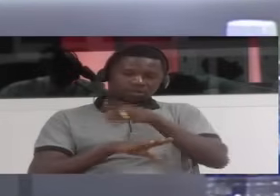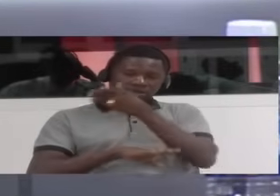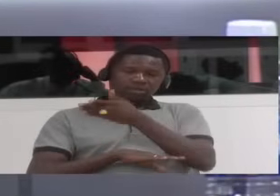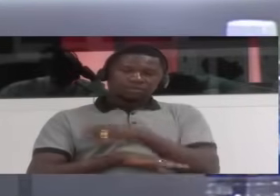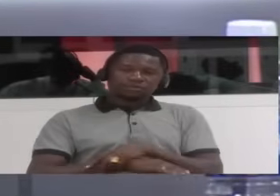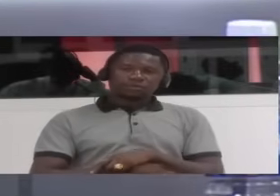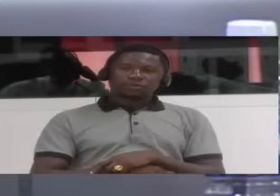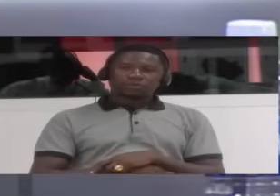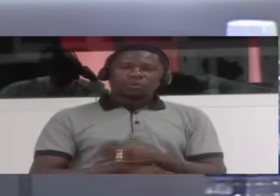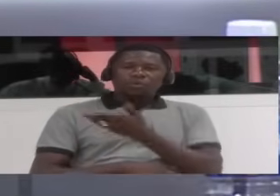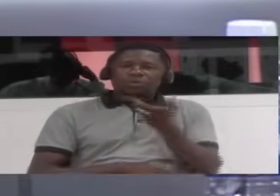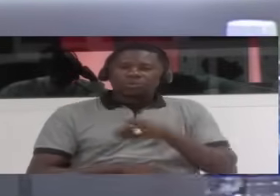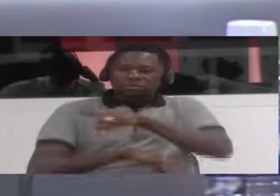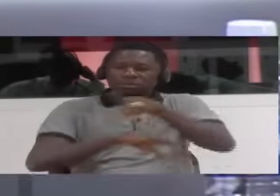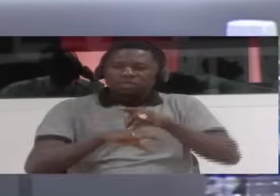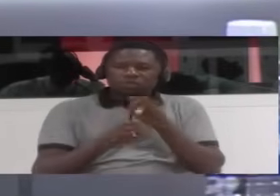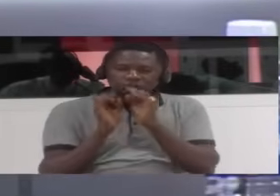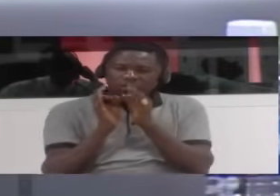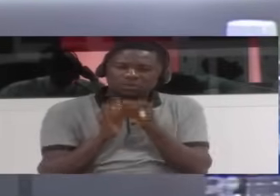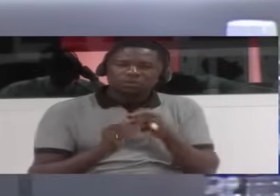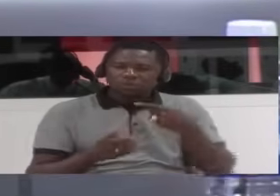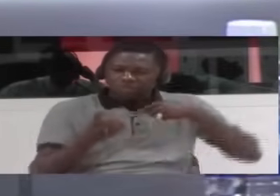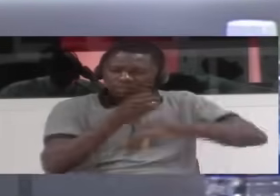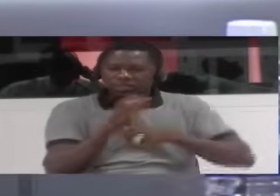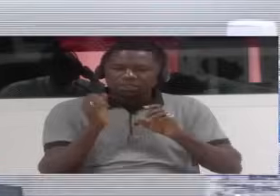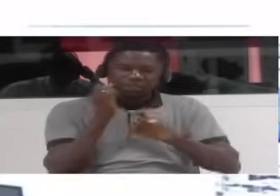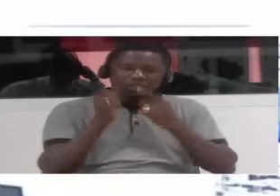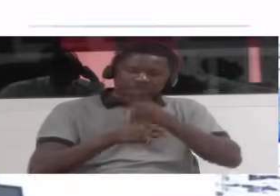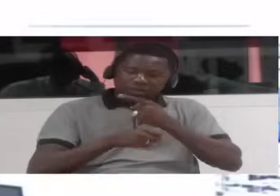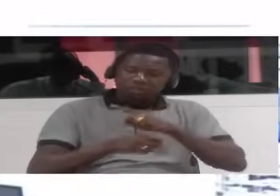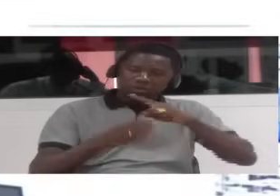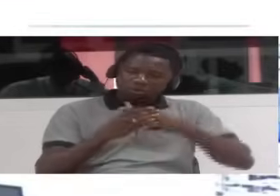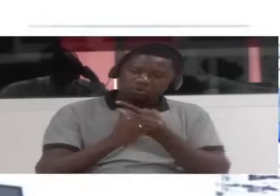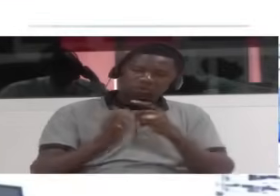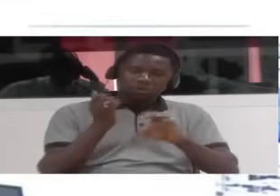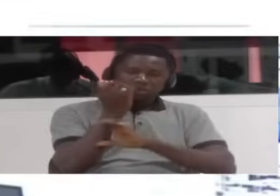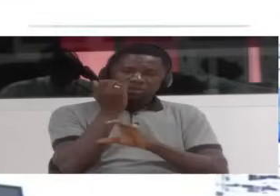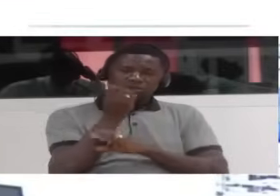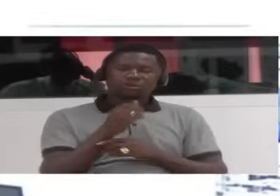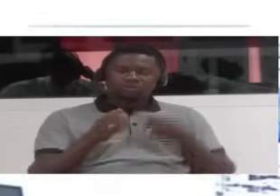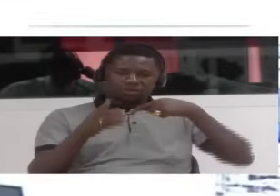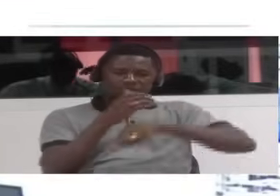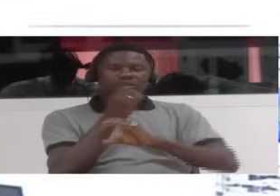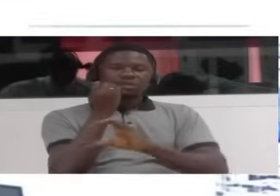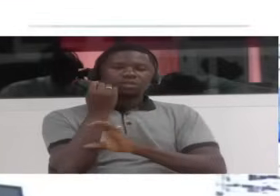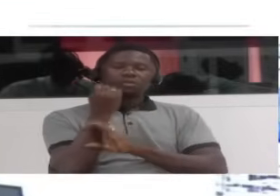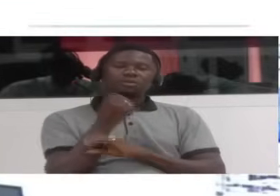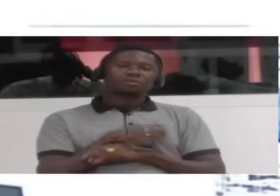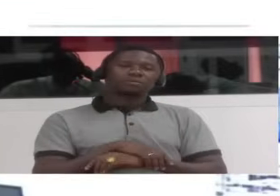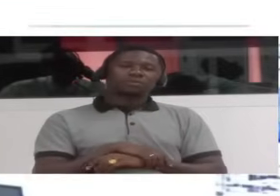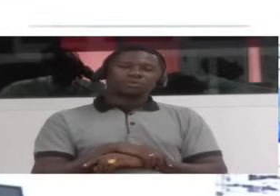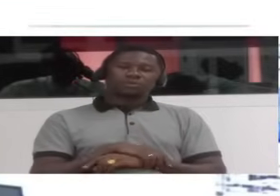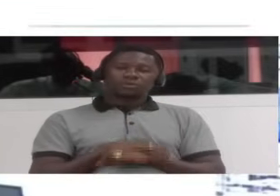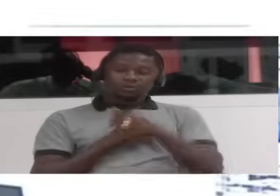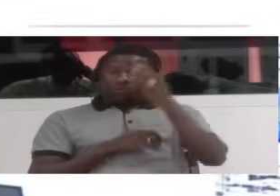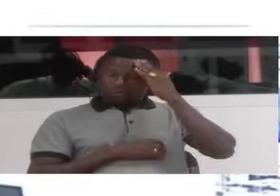Where was this ground you were referring to? Was it in Gambia or in Kasamas? In Kasamas. It was in Kasamas. Do you know the name